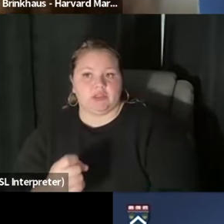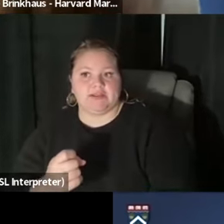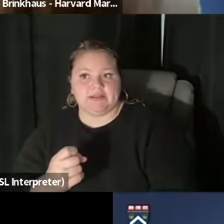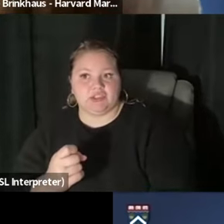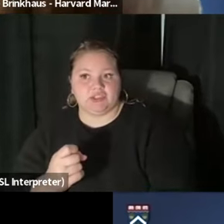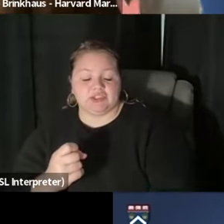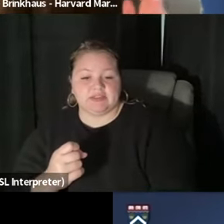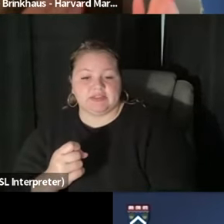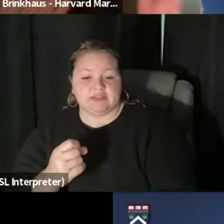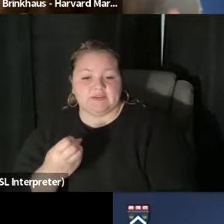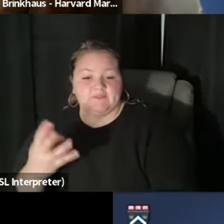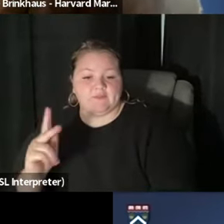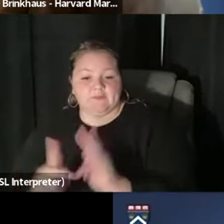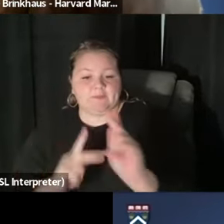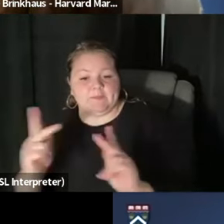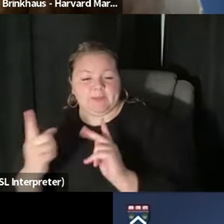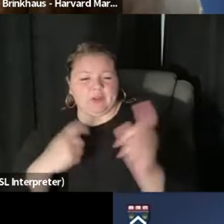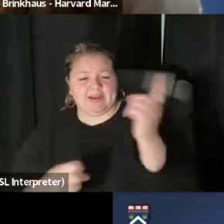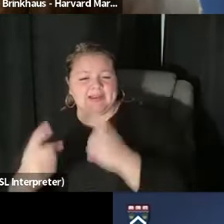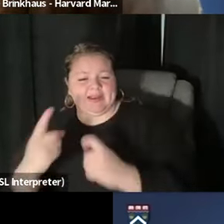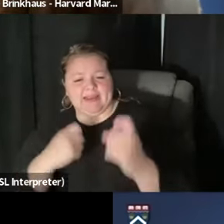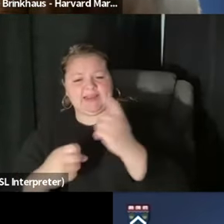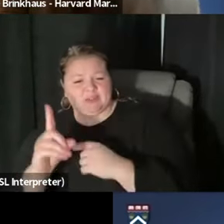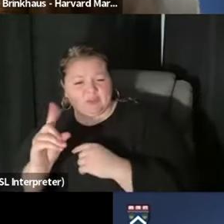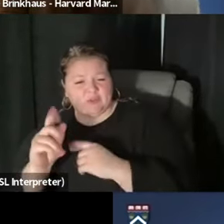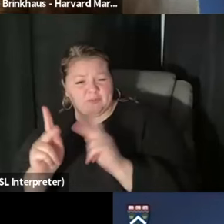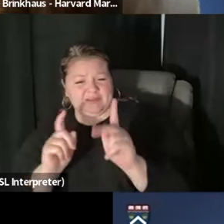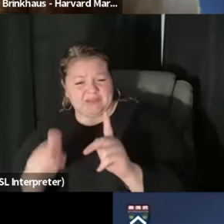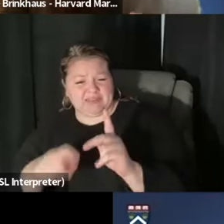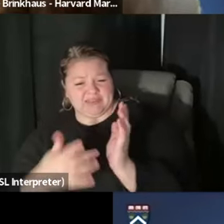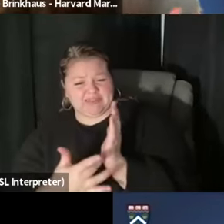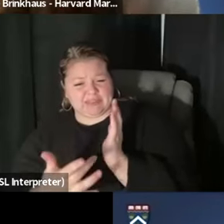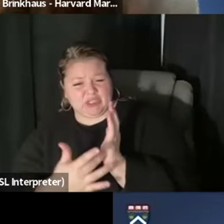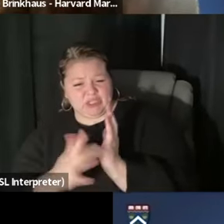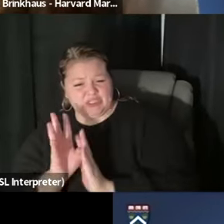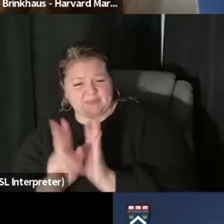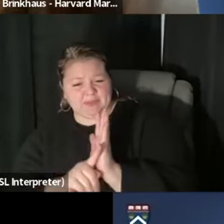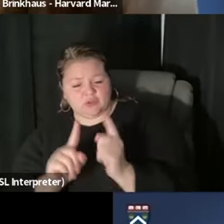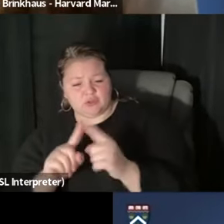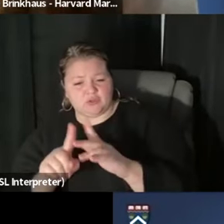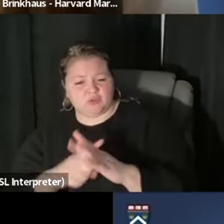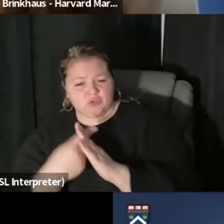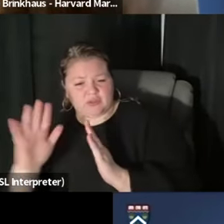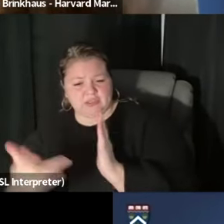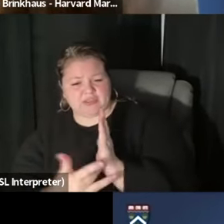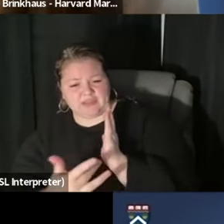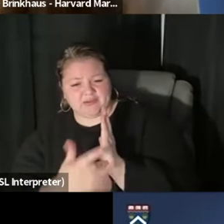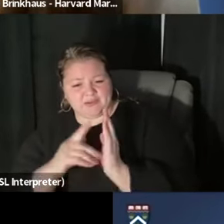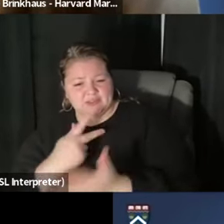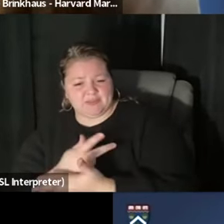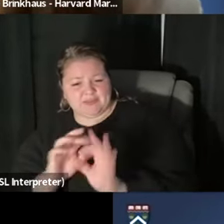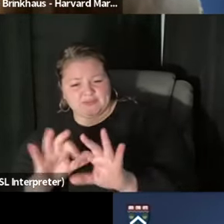have been asking, do people need to have a technology background to start a technology master's degree here at Harvard Extension